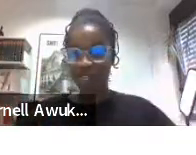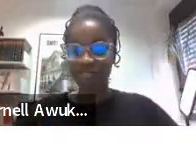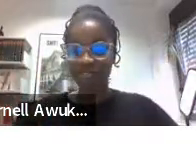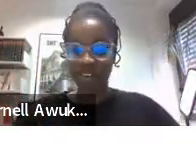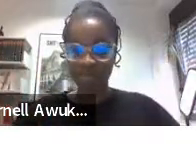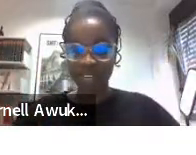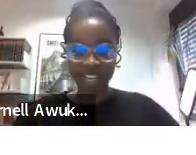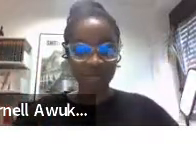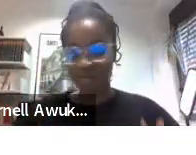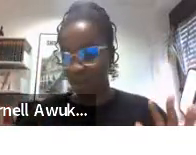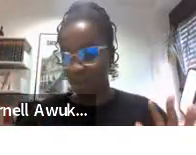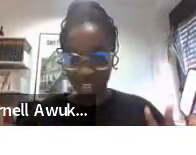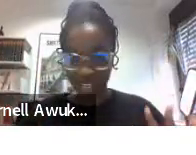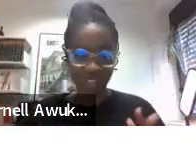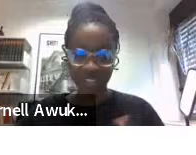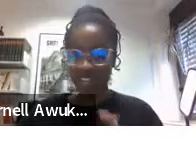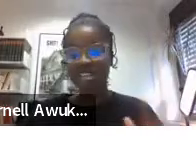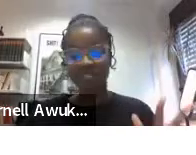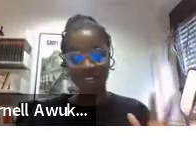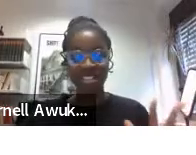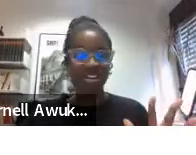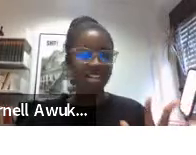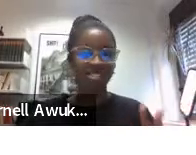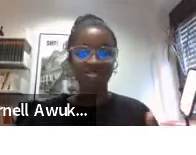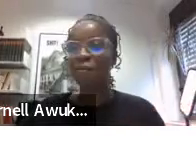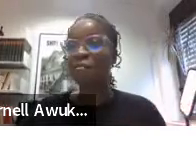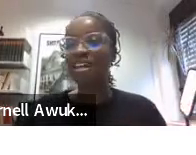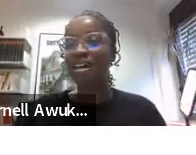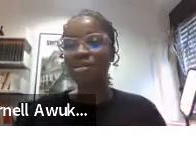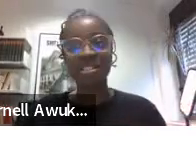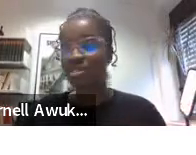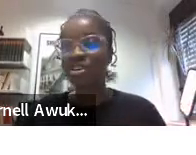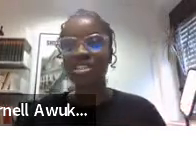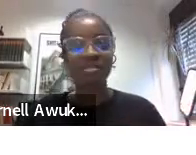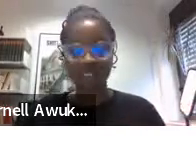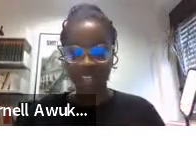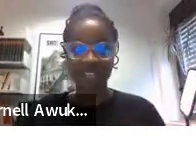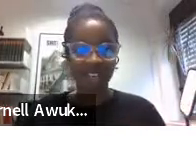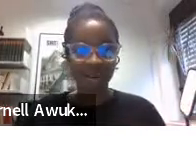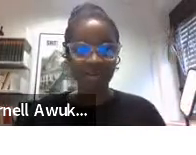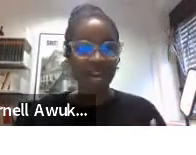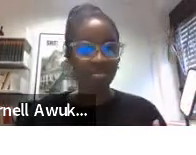picture of the kind of people I'm working with. You guys are very interactive. So this is going to be